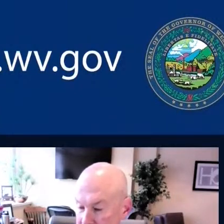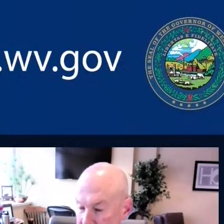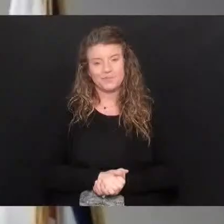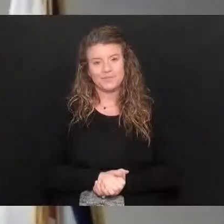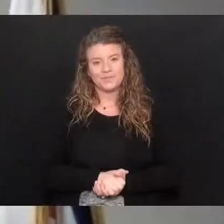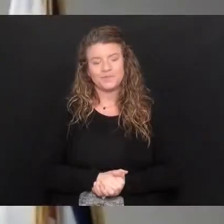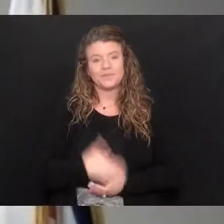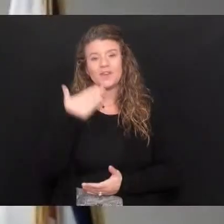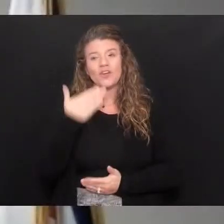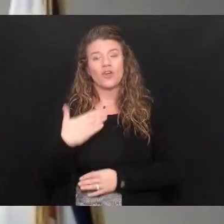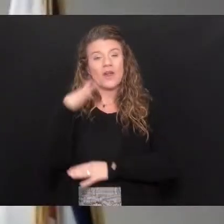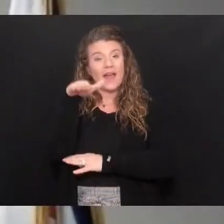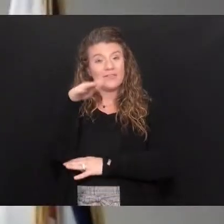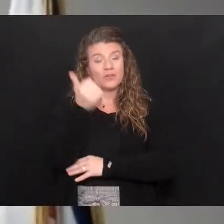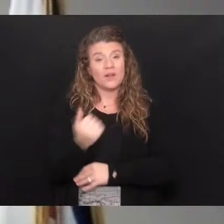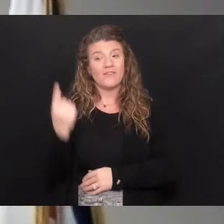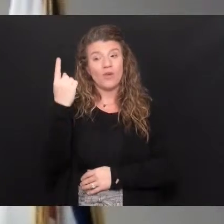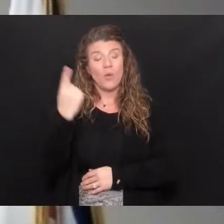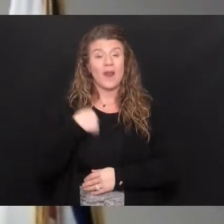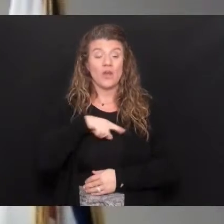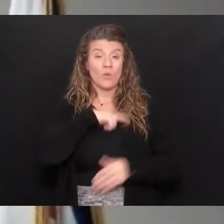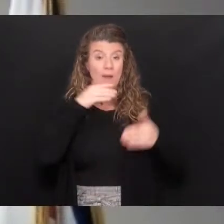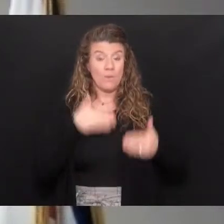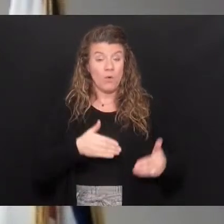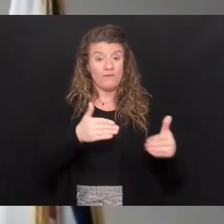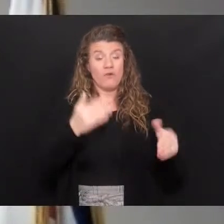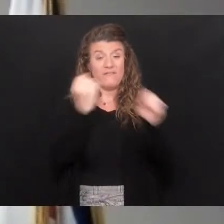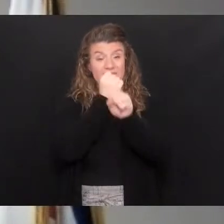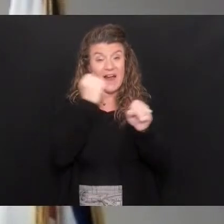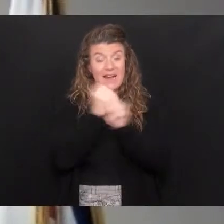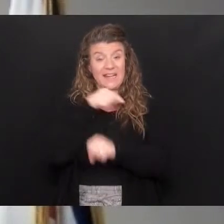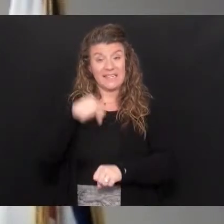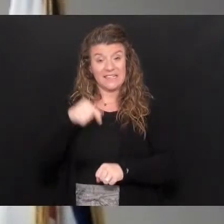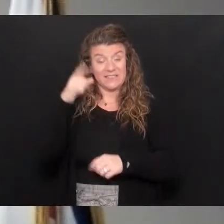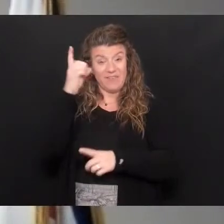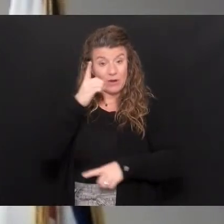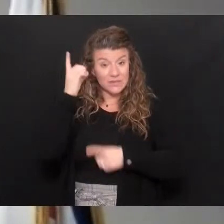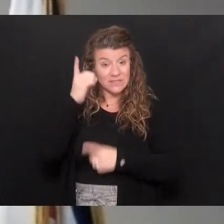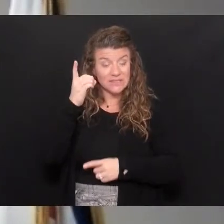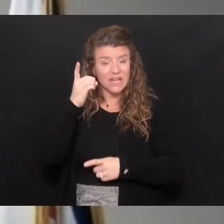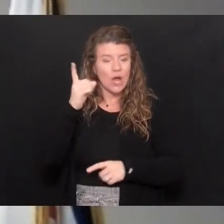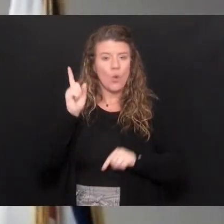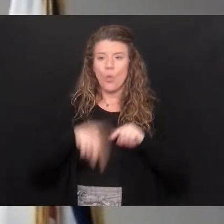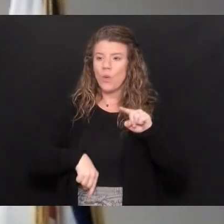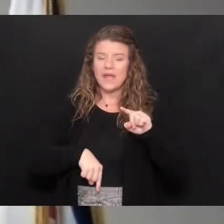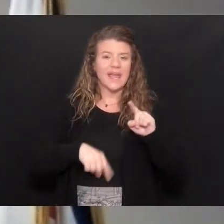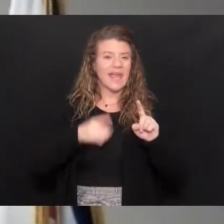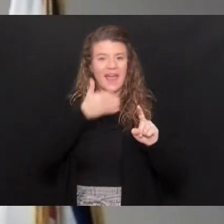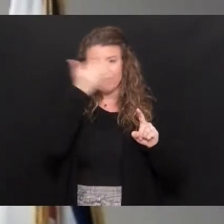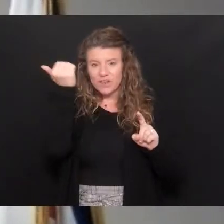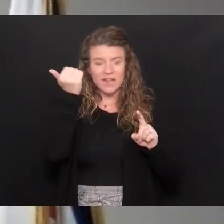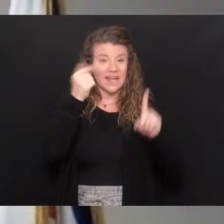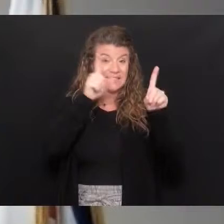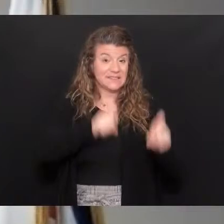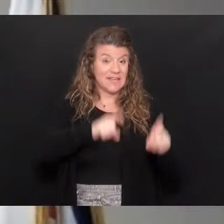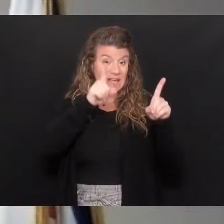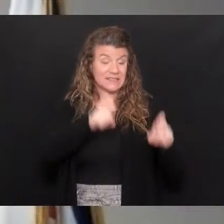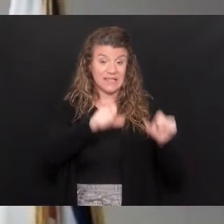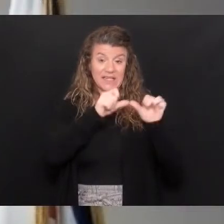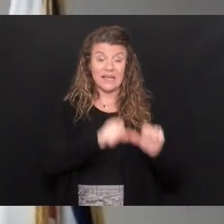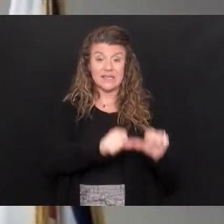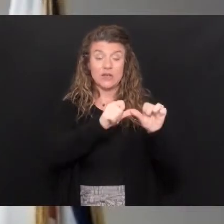Good afternoon, everyone. As we move forward fighting this virus, we cannot forget that testing continues to be a